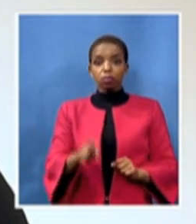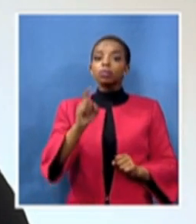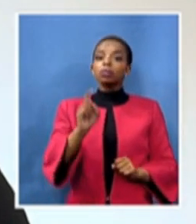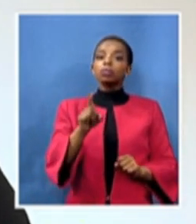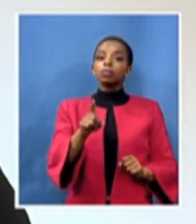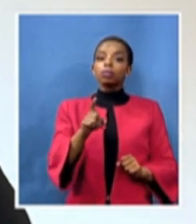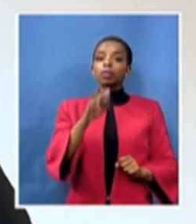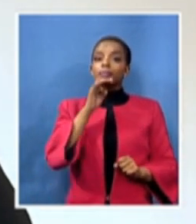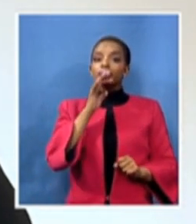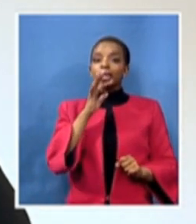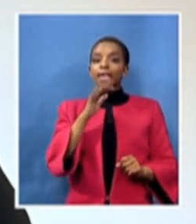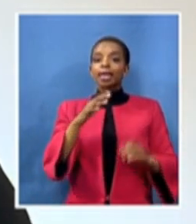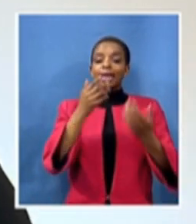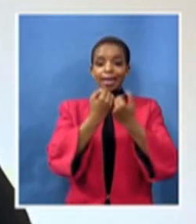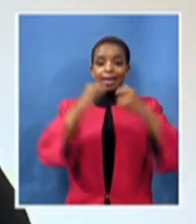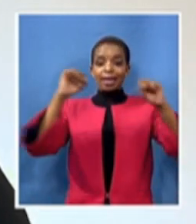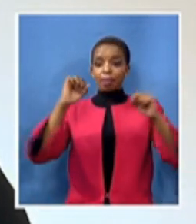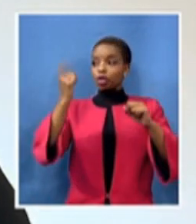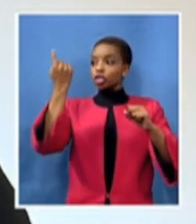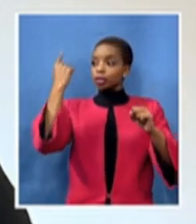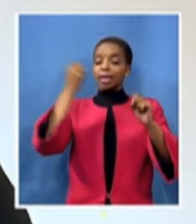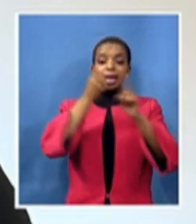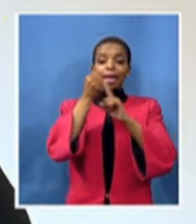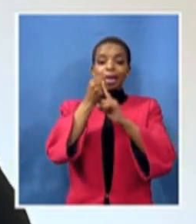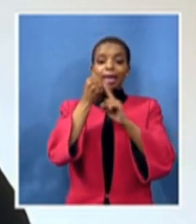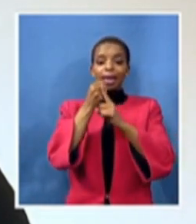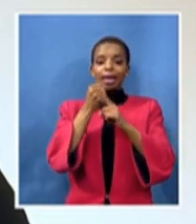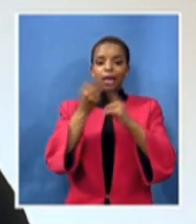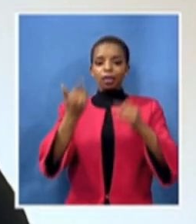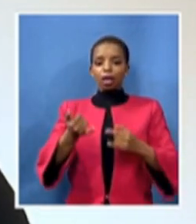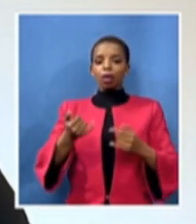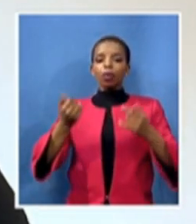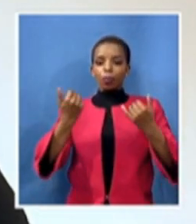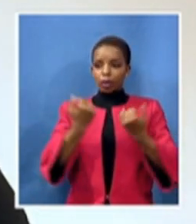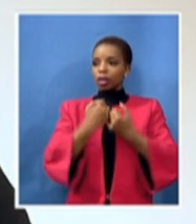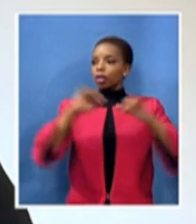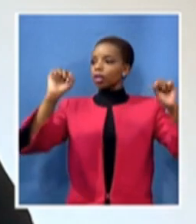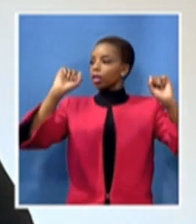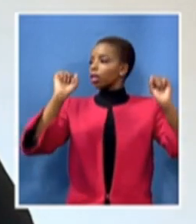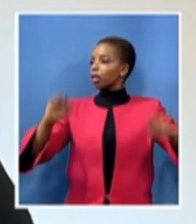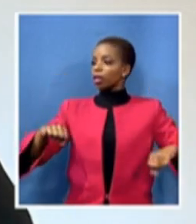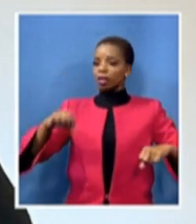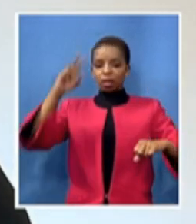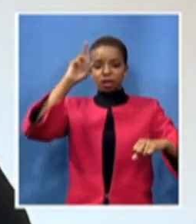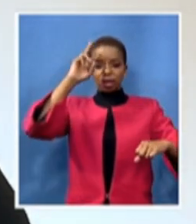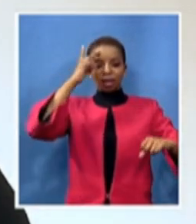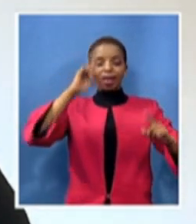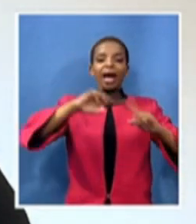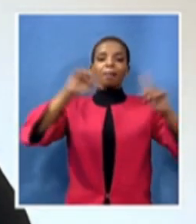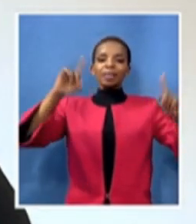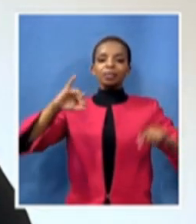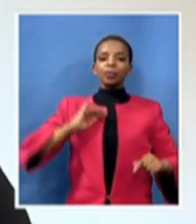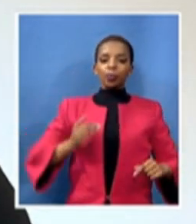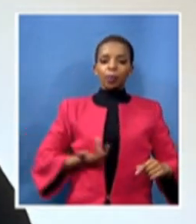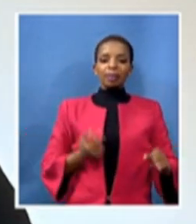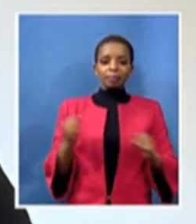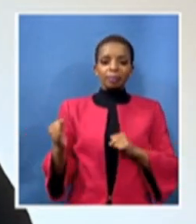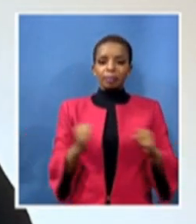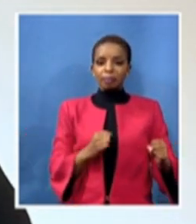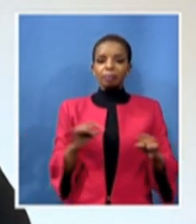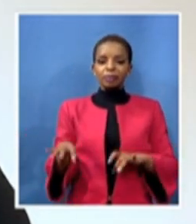in a democratic society, women weep with even greater sorrow. We often look at the achievements